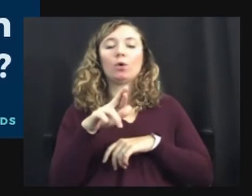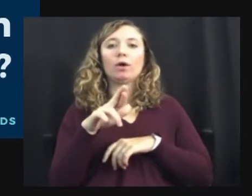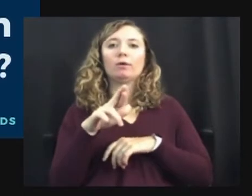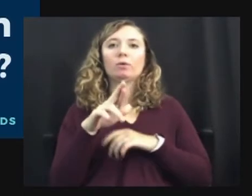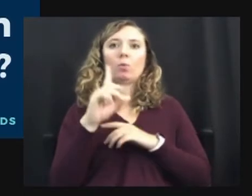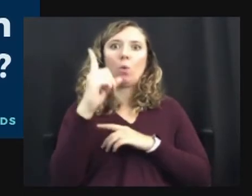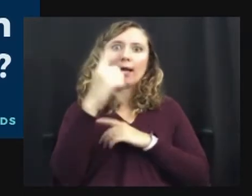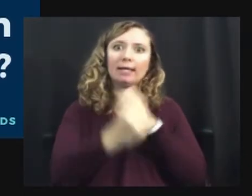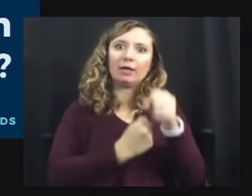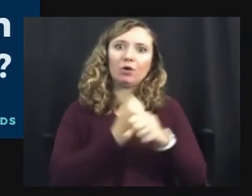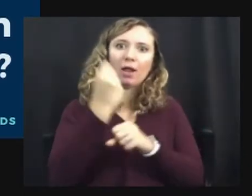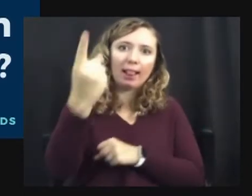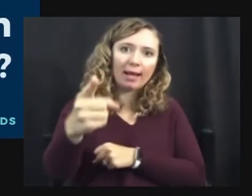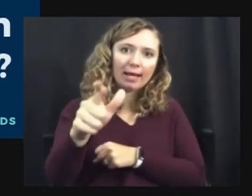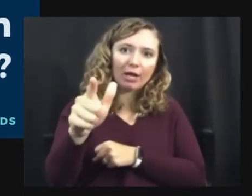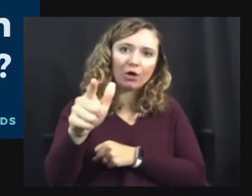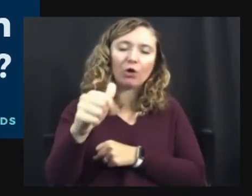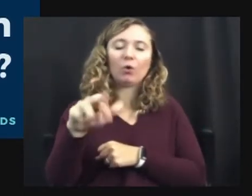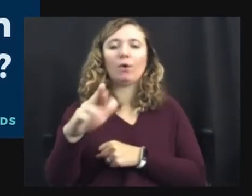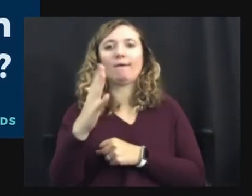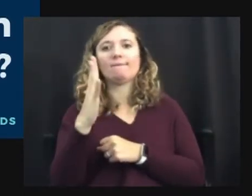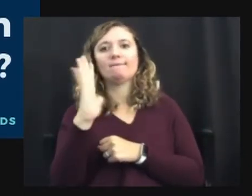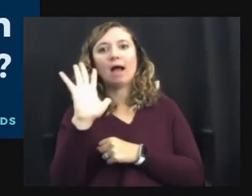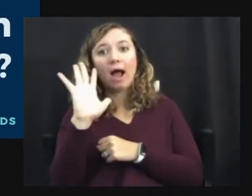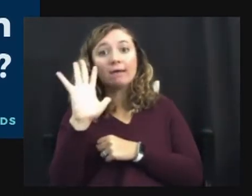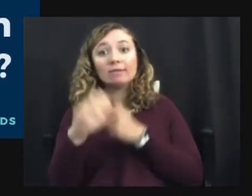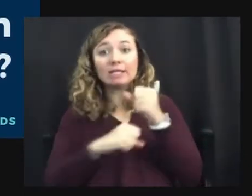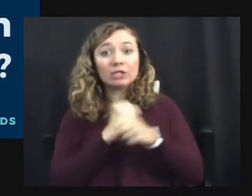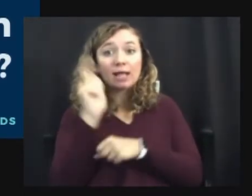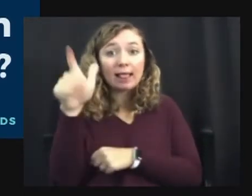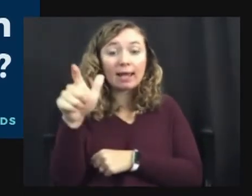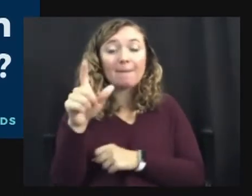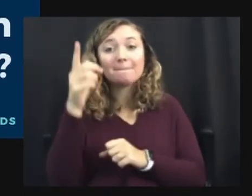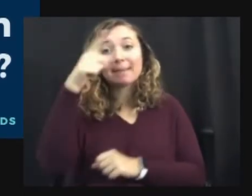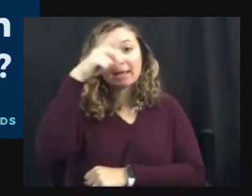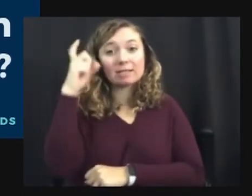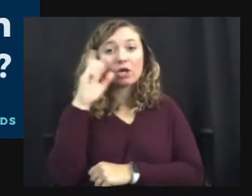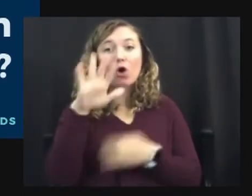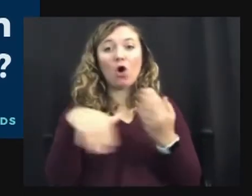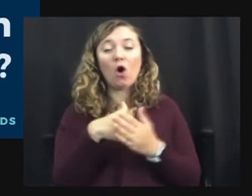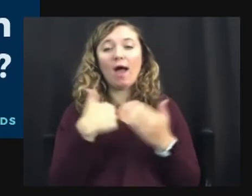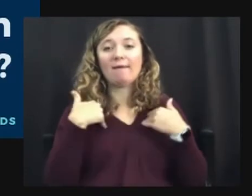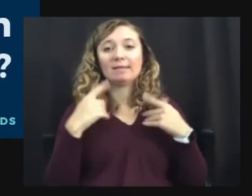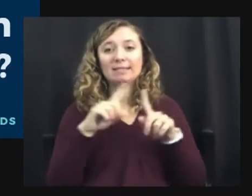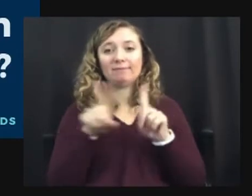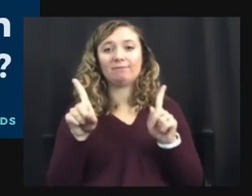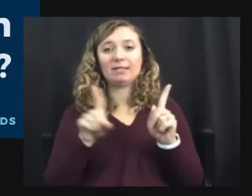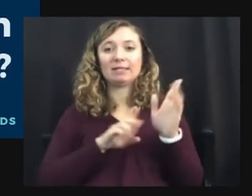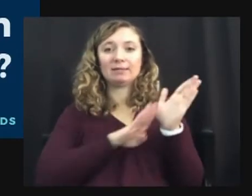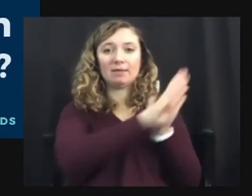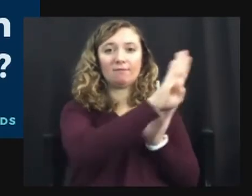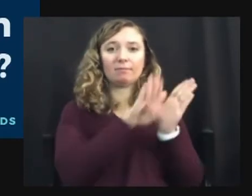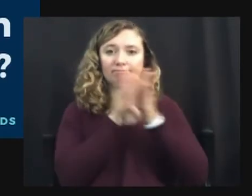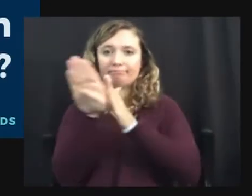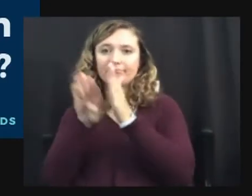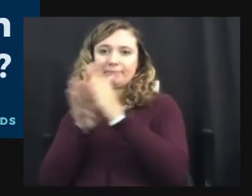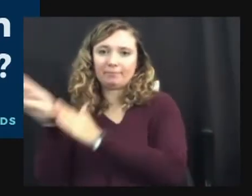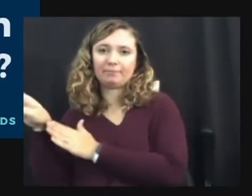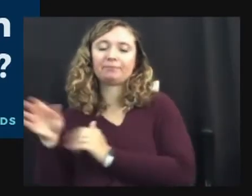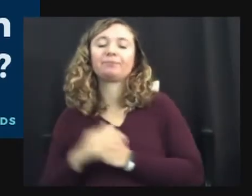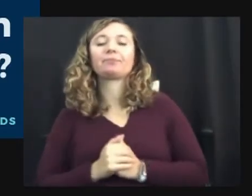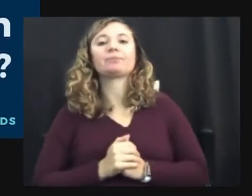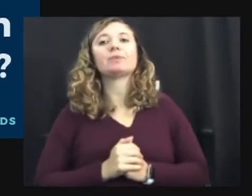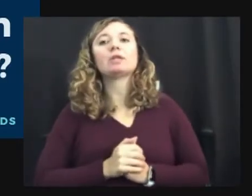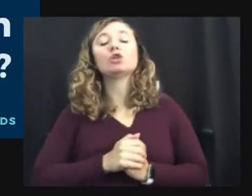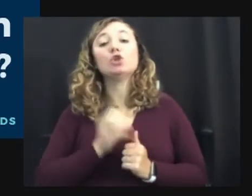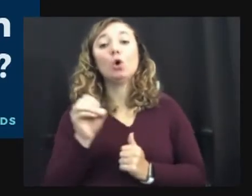later, because they all have a different developmental trajectory. So when you develop